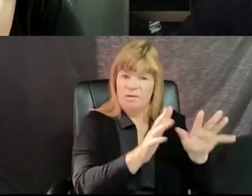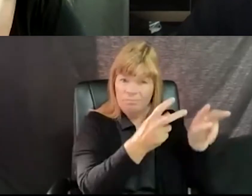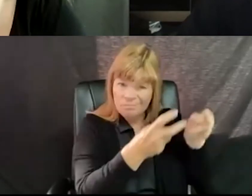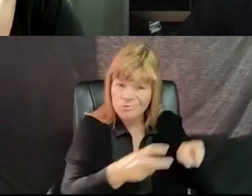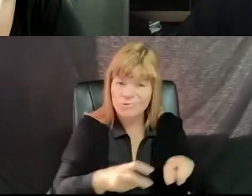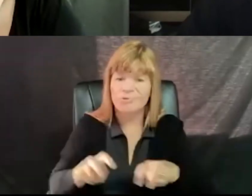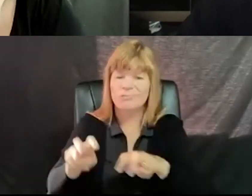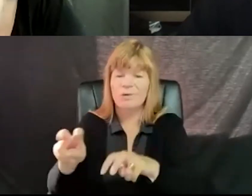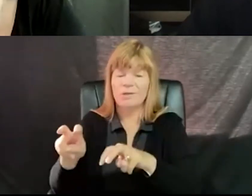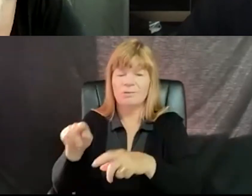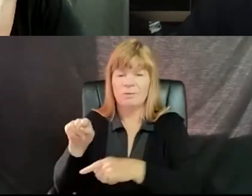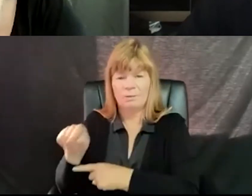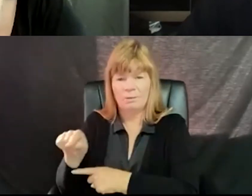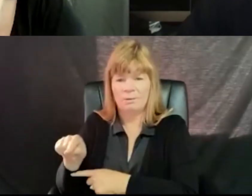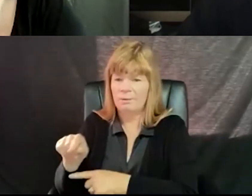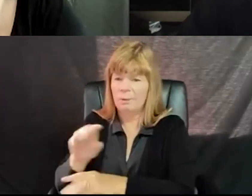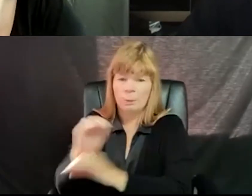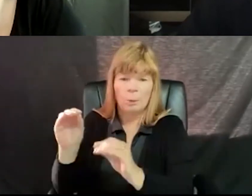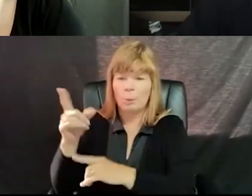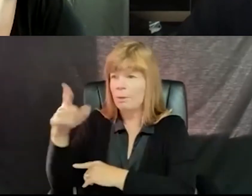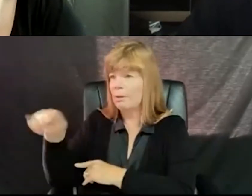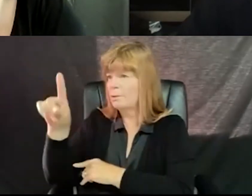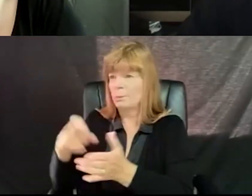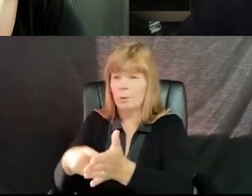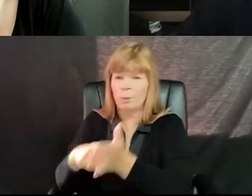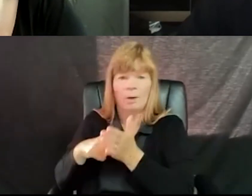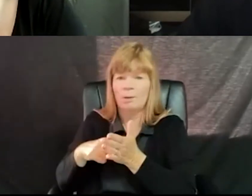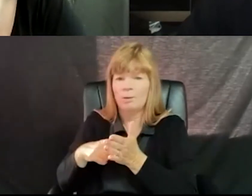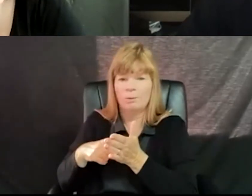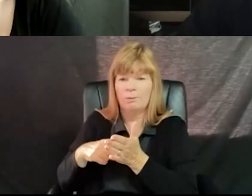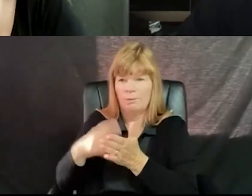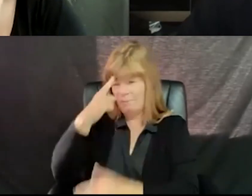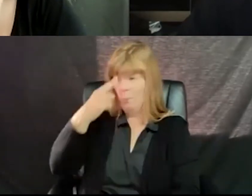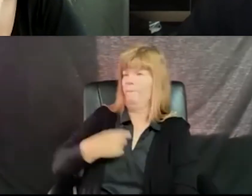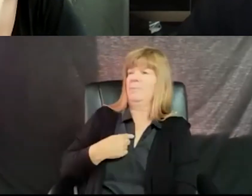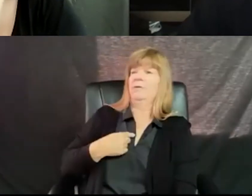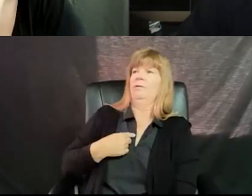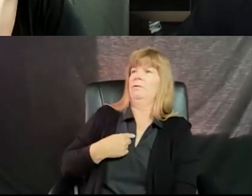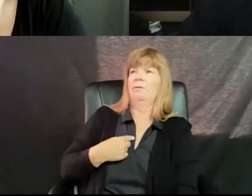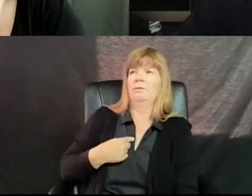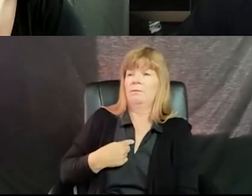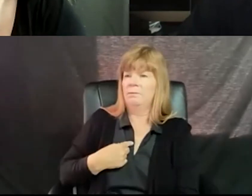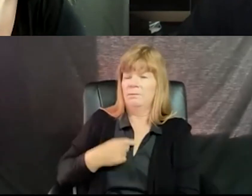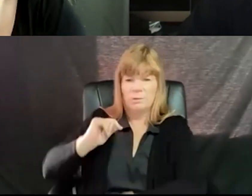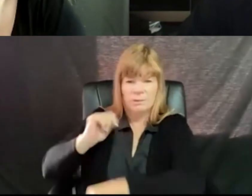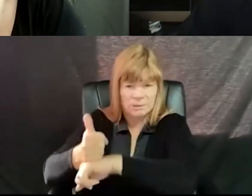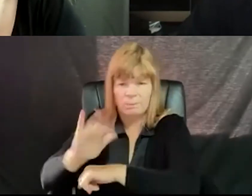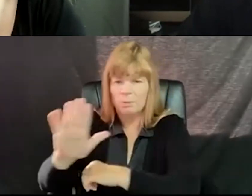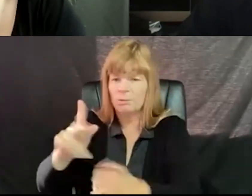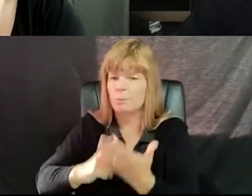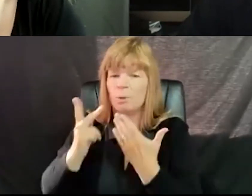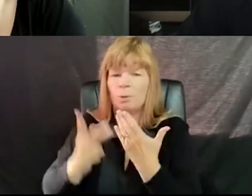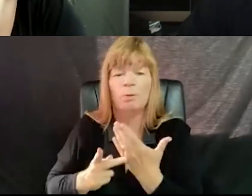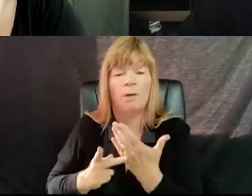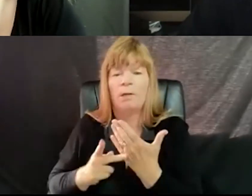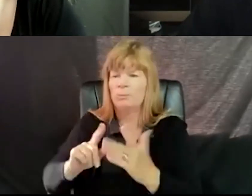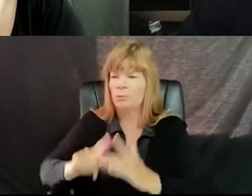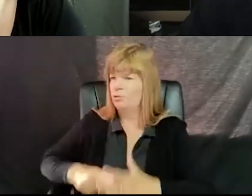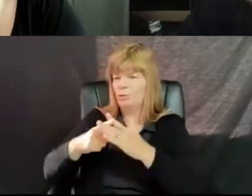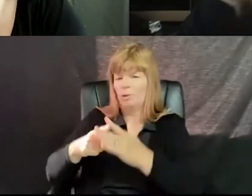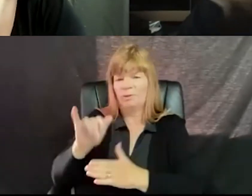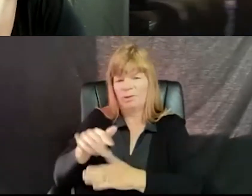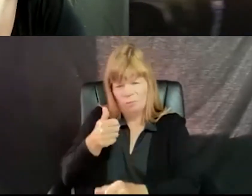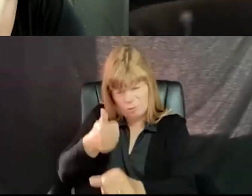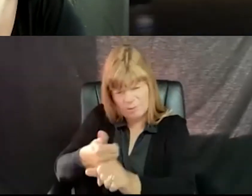youth program, nobody is required to start those programs or start those accommodations for you. You